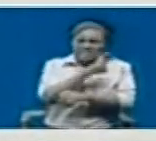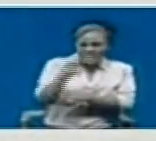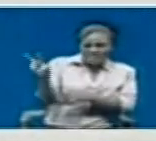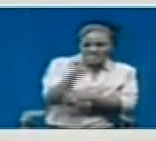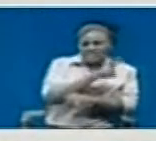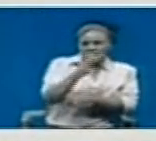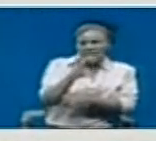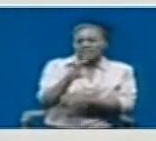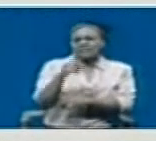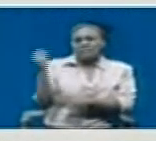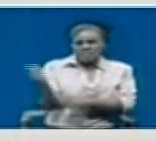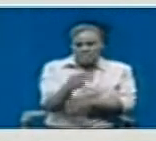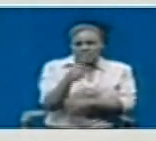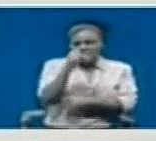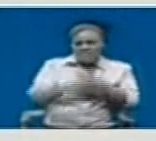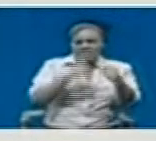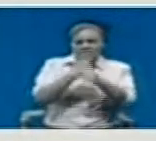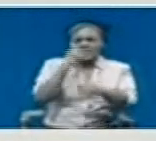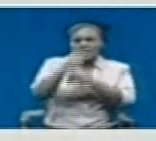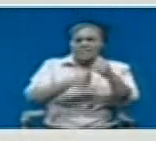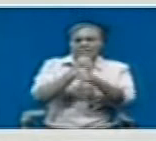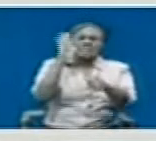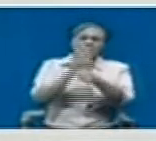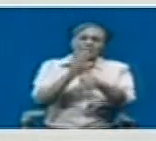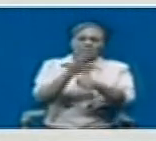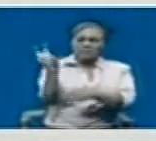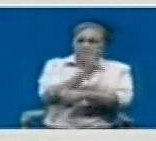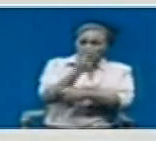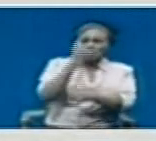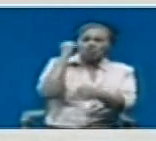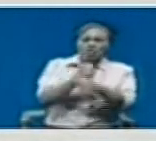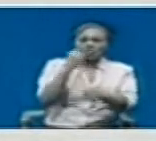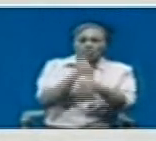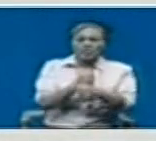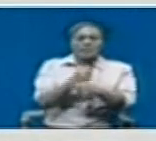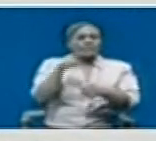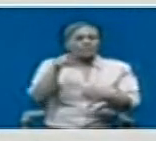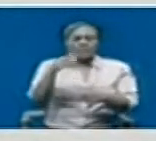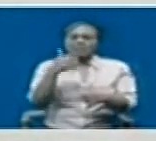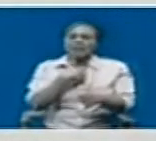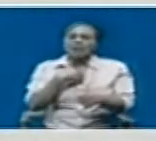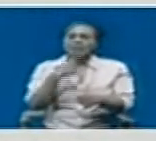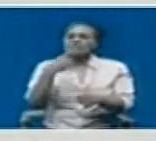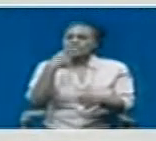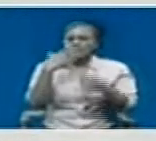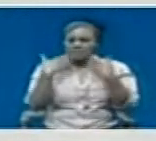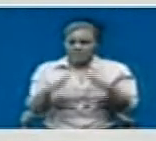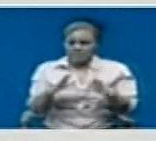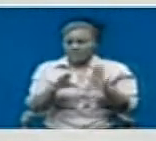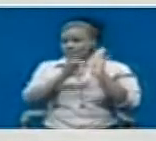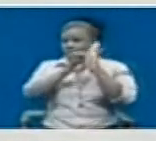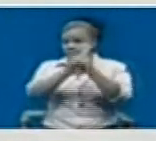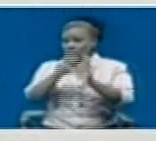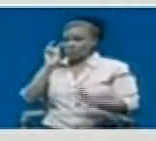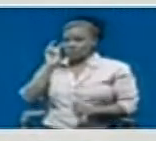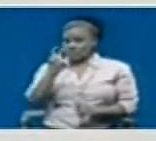think, years. They've been searching for jobs, and they are searching for jobs in fields that you have already mentioned. Just take a look at some of